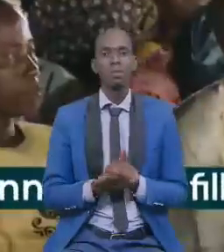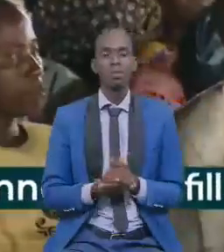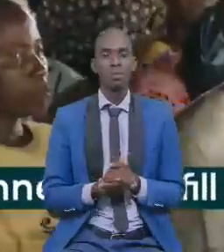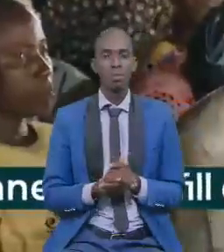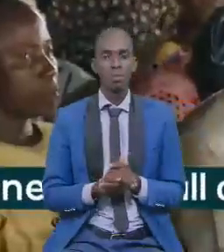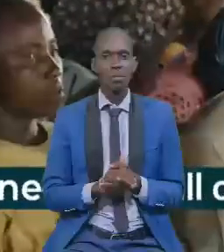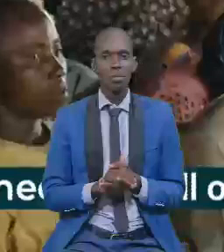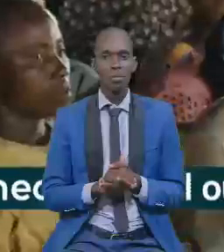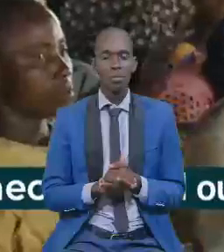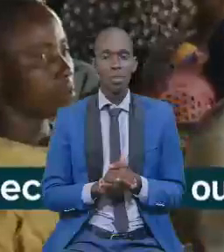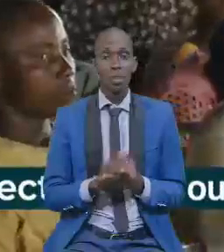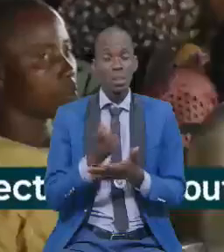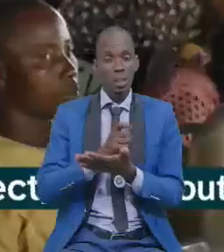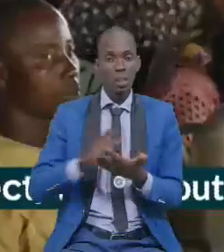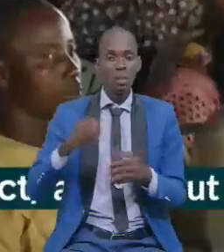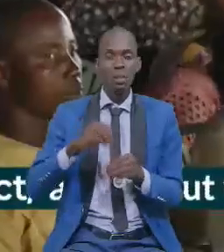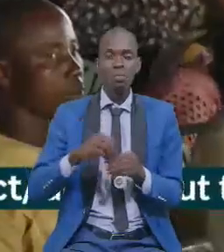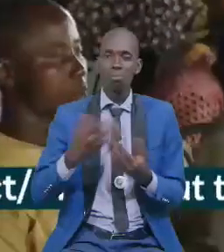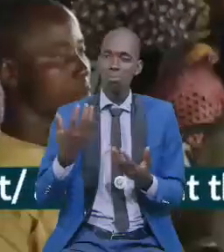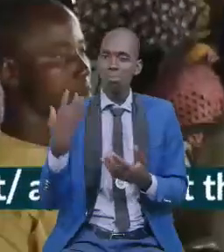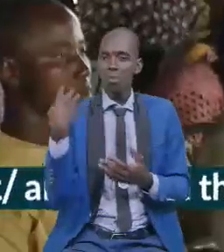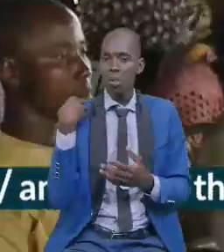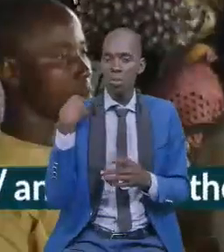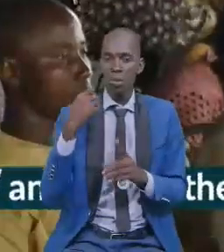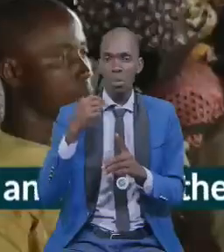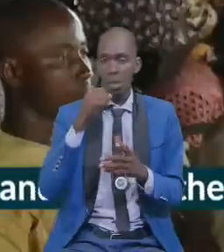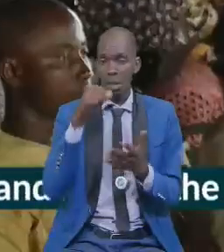Use capital letters if possible.